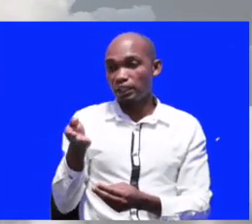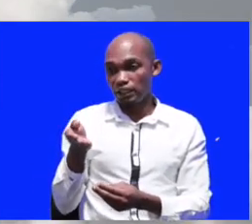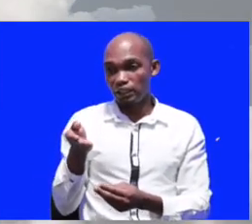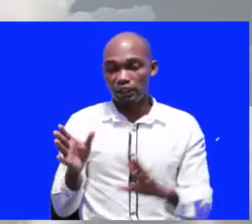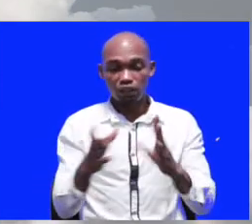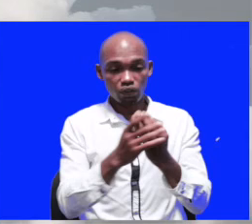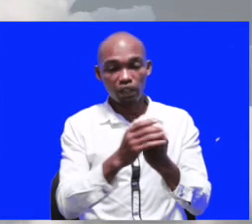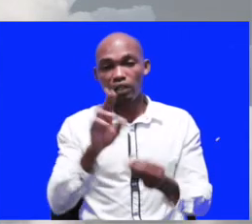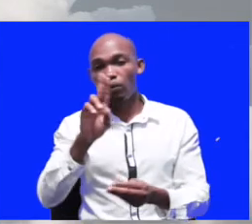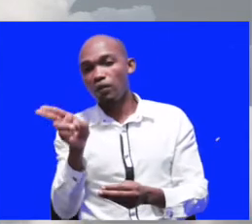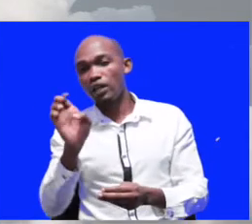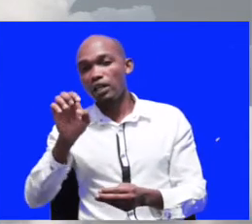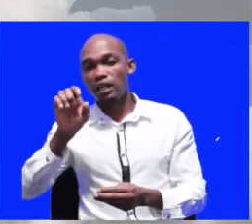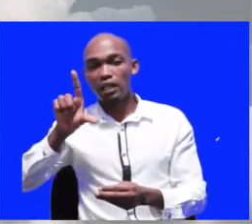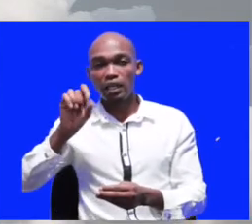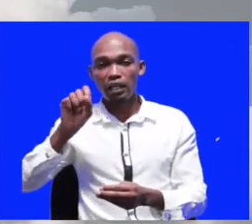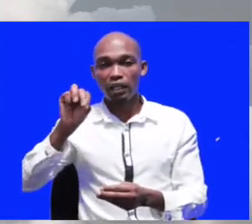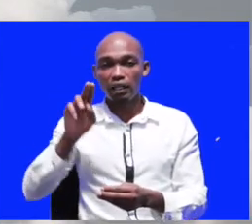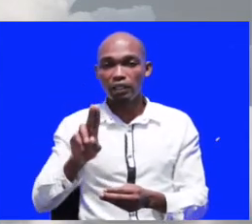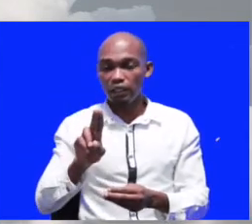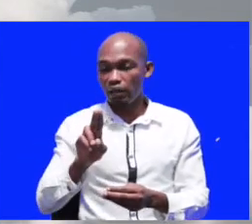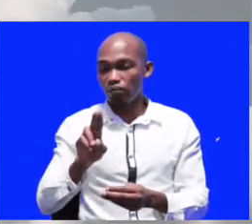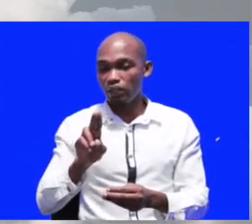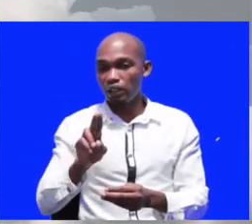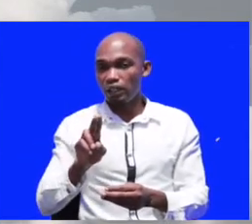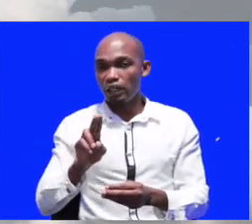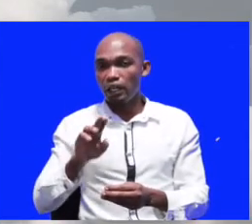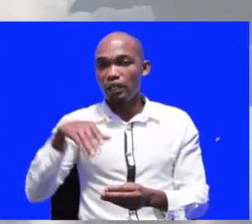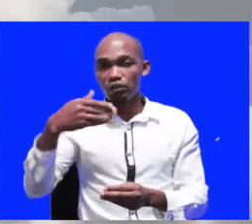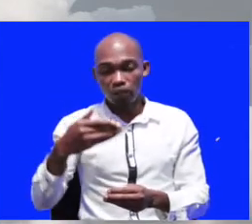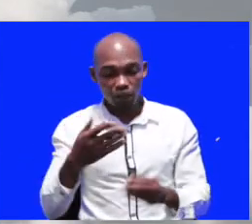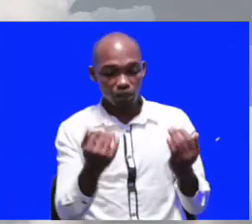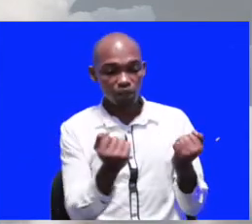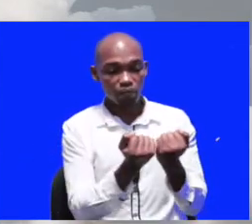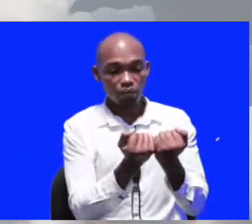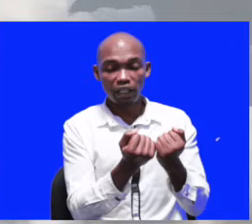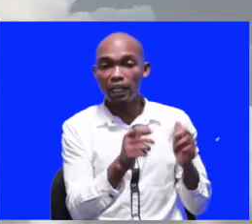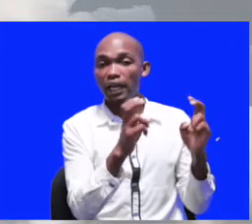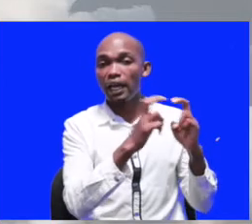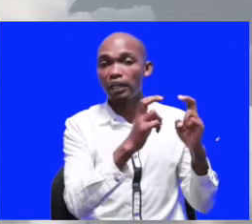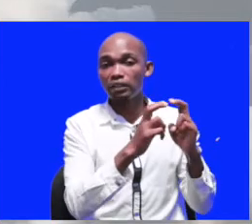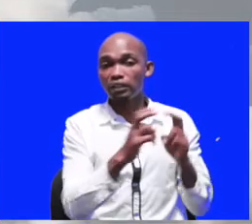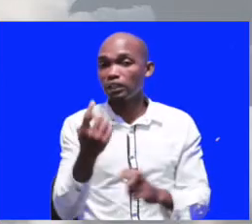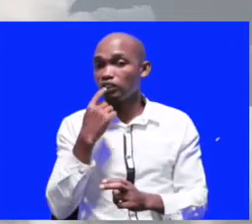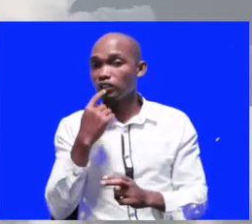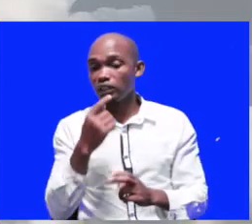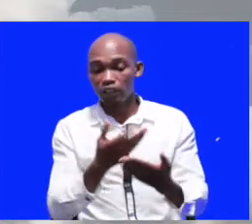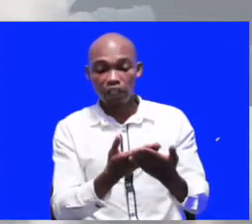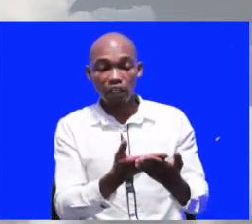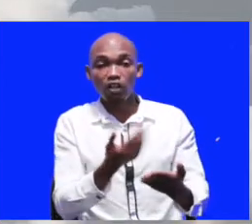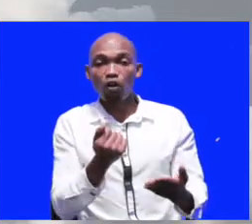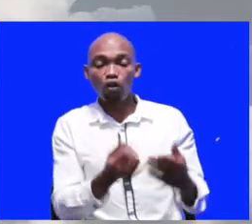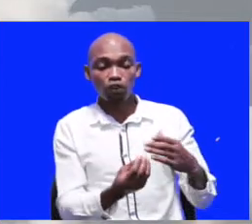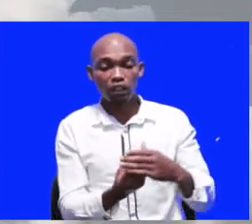high temperature, ultraviolet radiation, and electrical discharge that were plentiful after cosmic